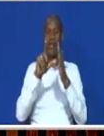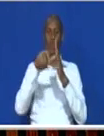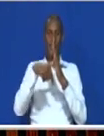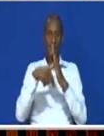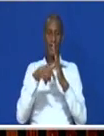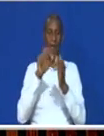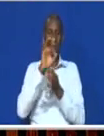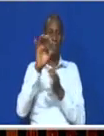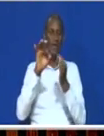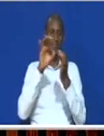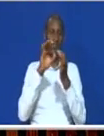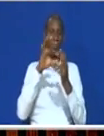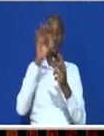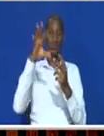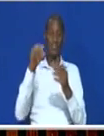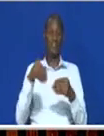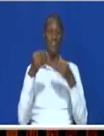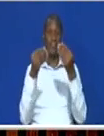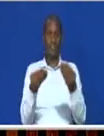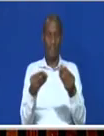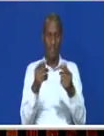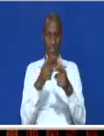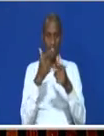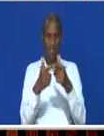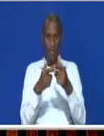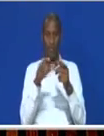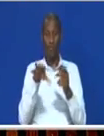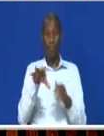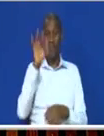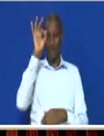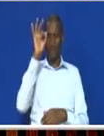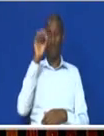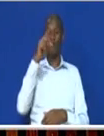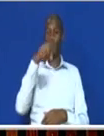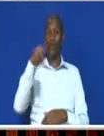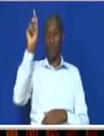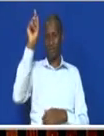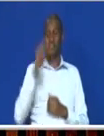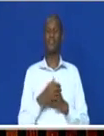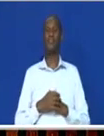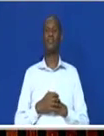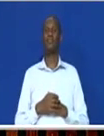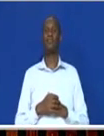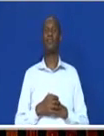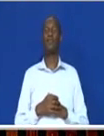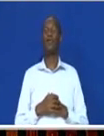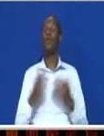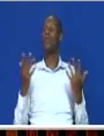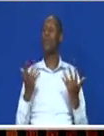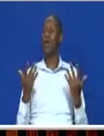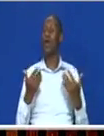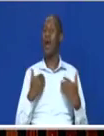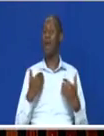at the particular choices that you have been given and you pick the correct one. Where you have